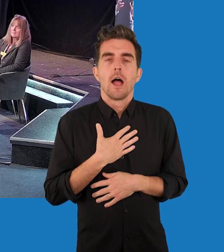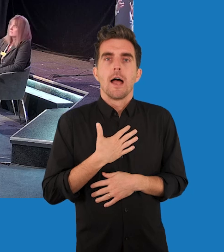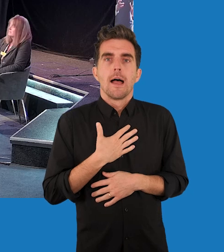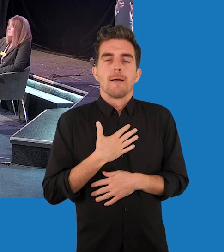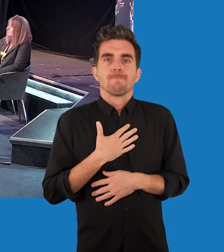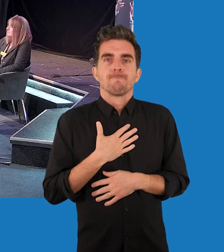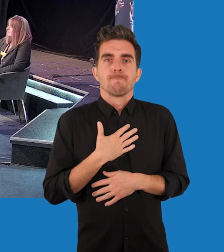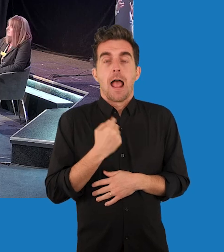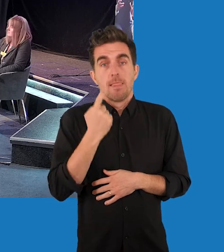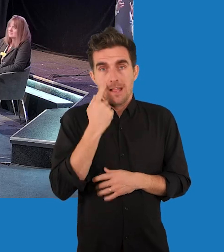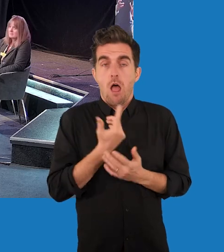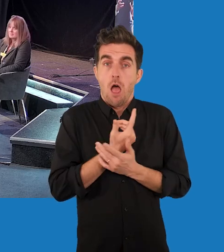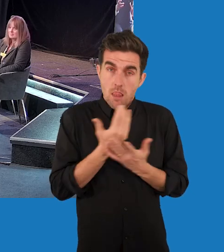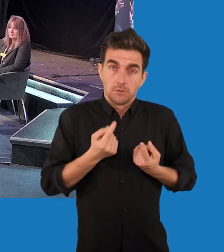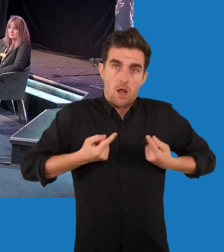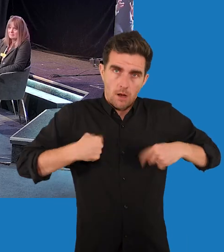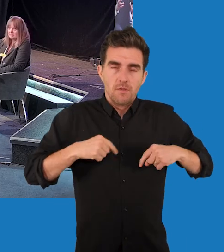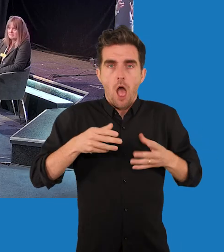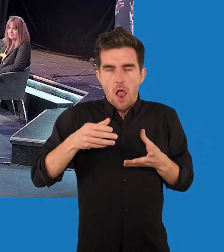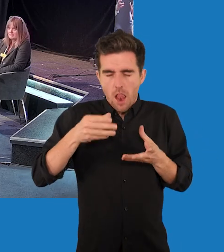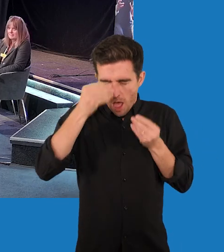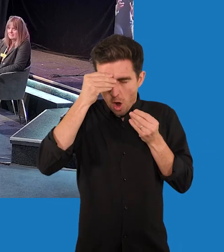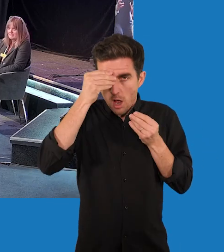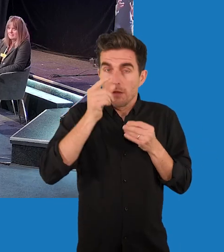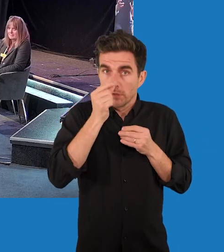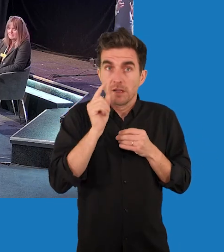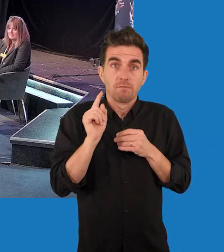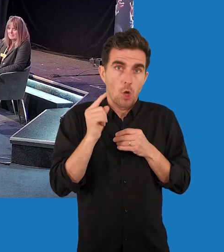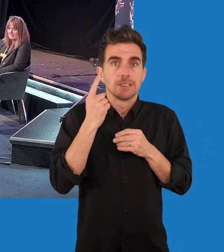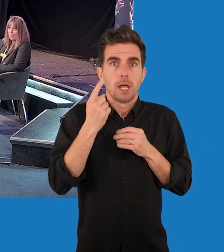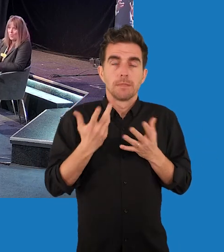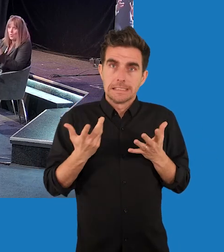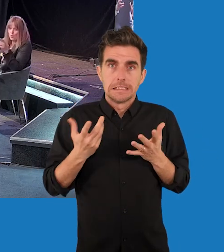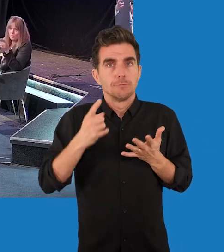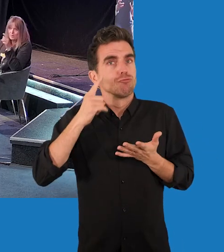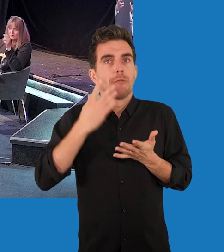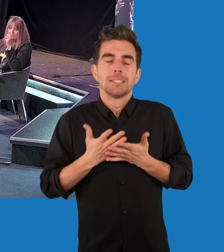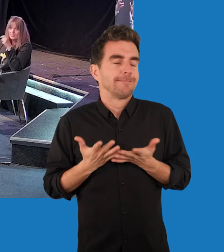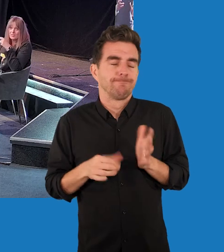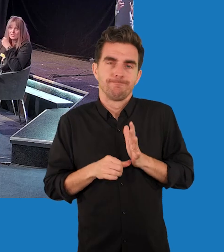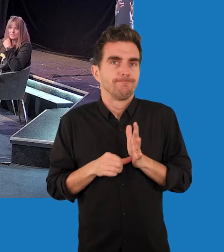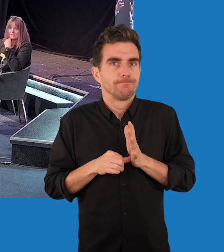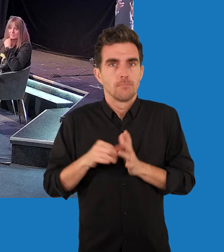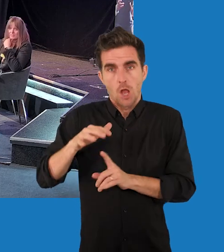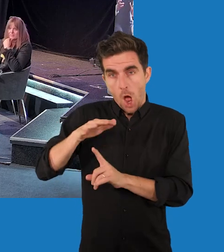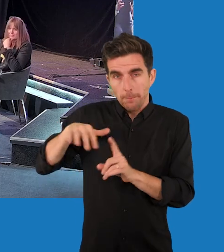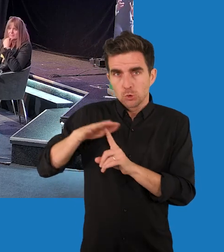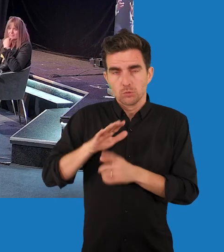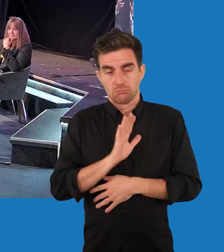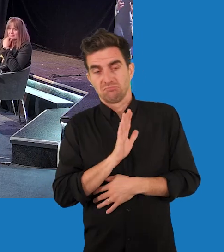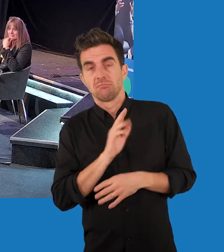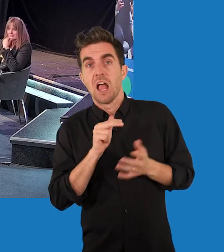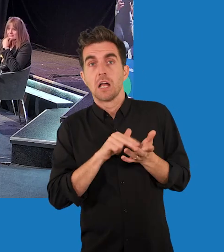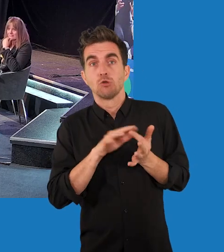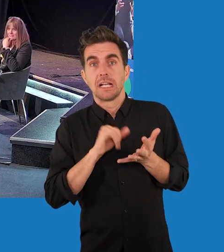question. And I think one of the things that many of us learned, maybe for the first time, was the lack of trust from some of our communities